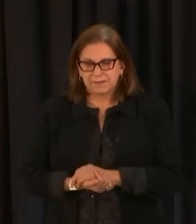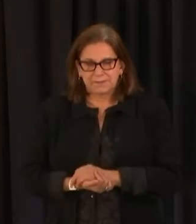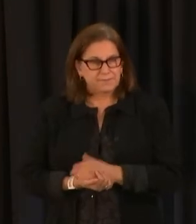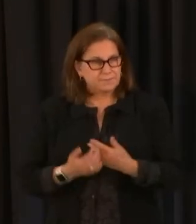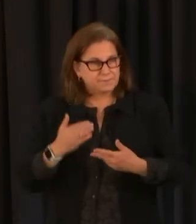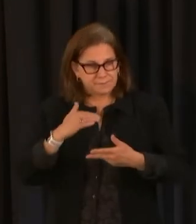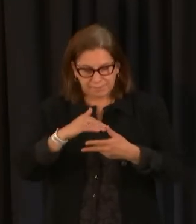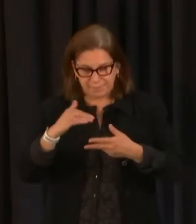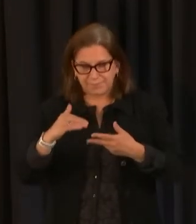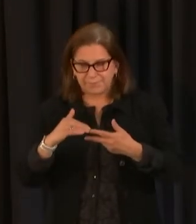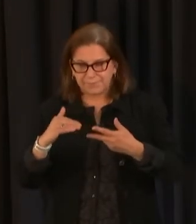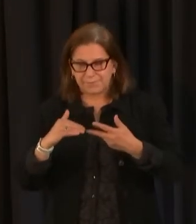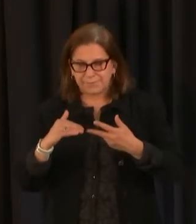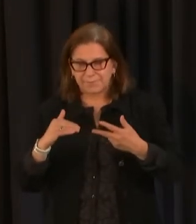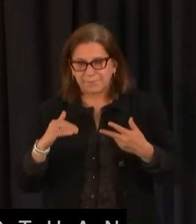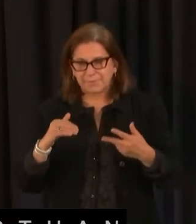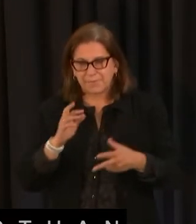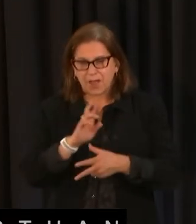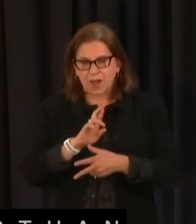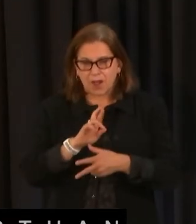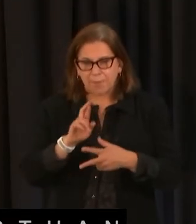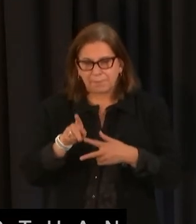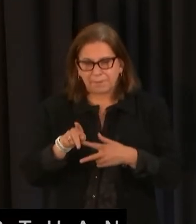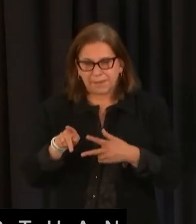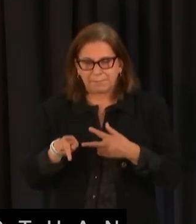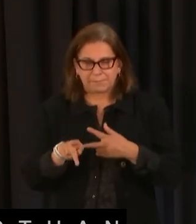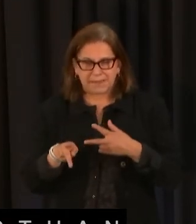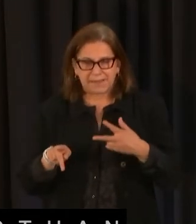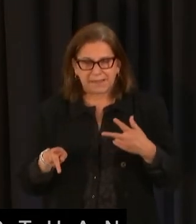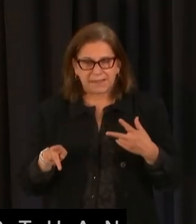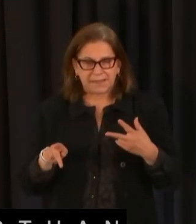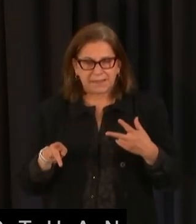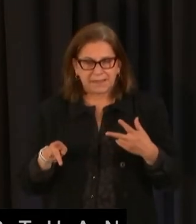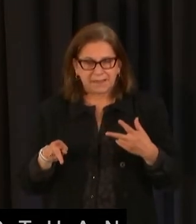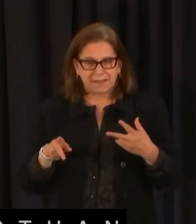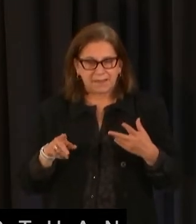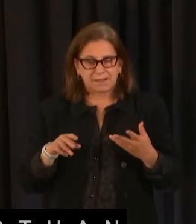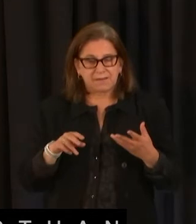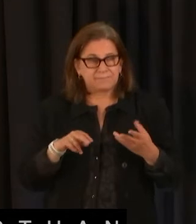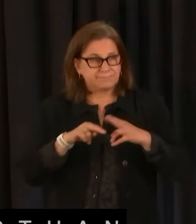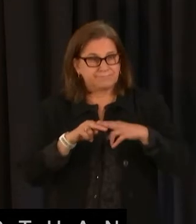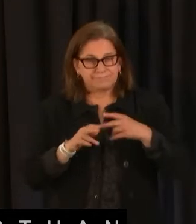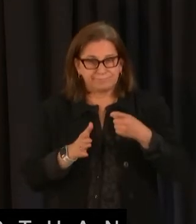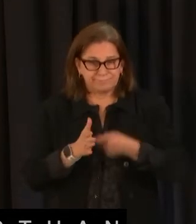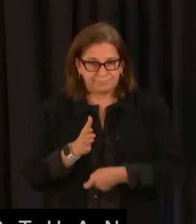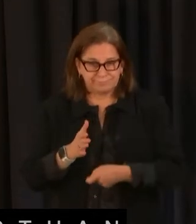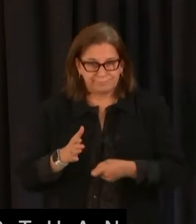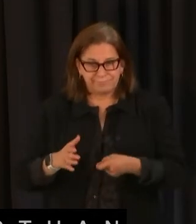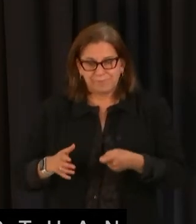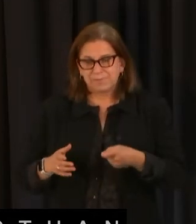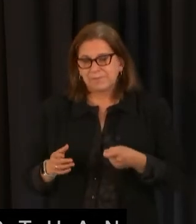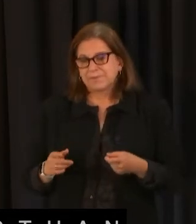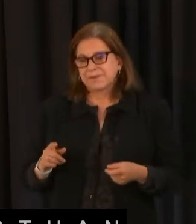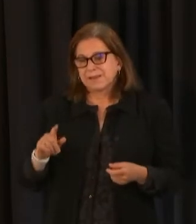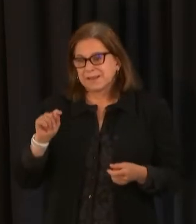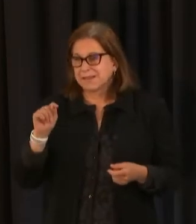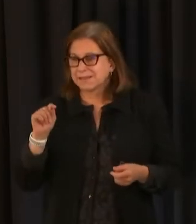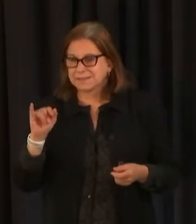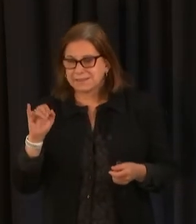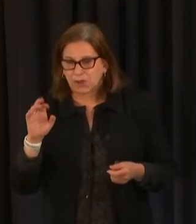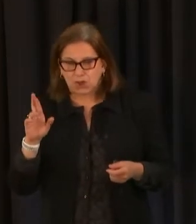RPP is actually an increase in fee and then also a tier. So right now,